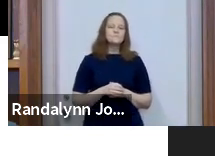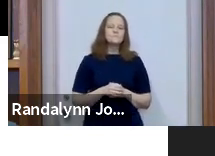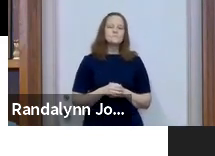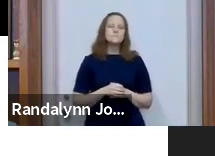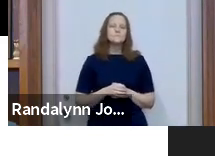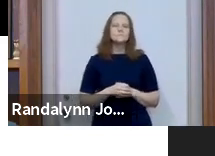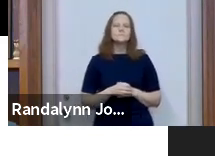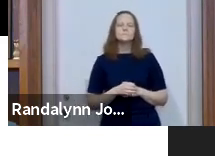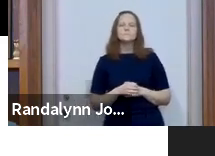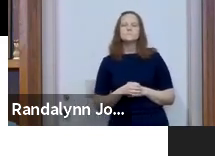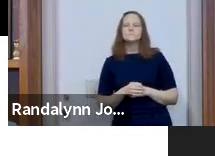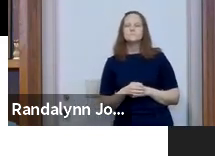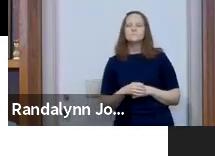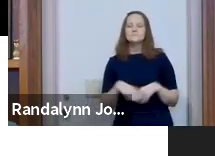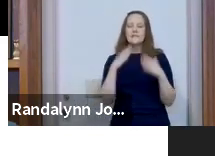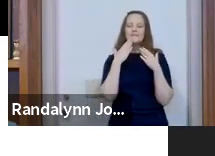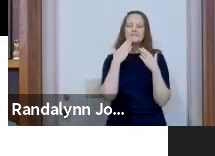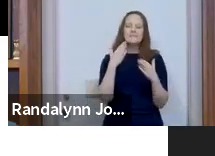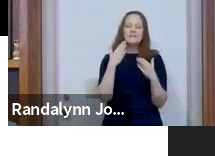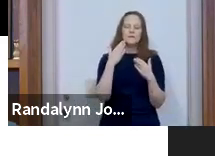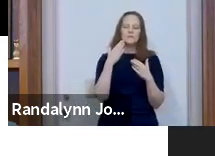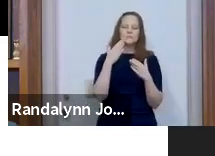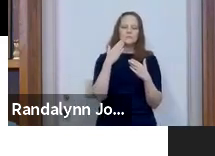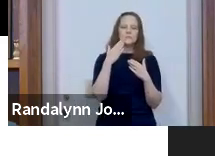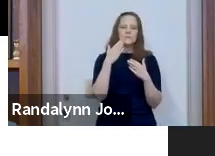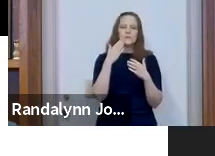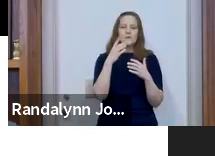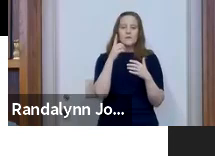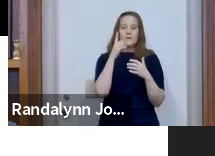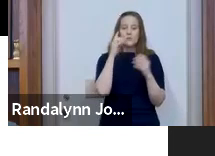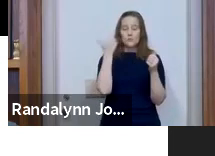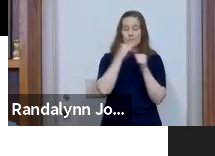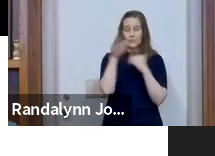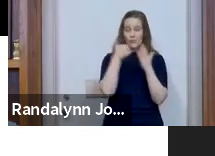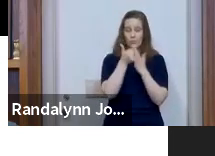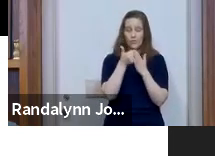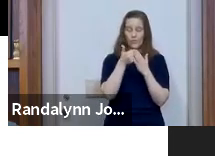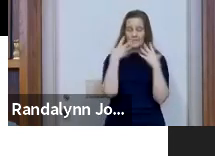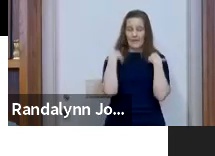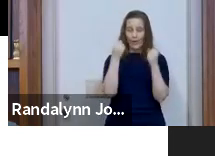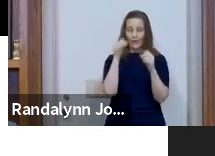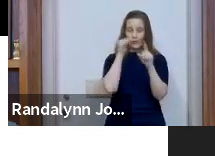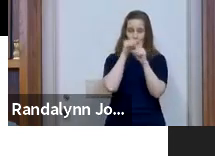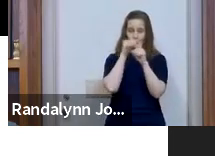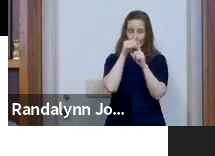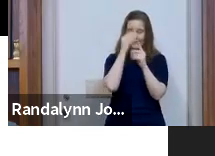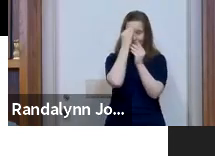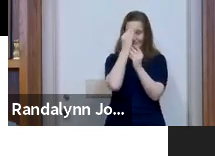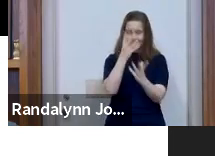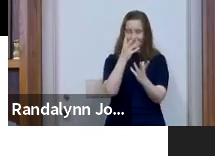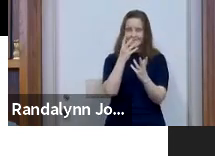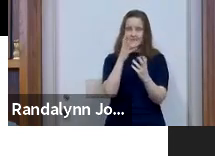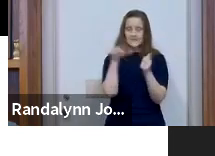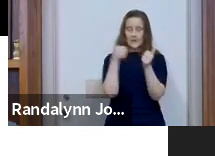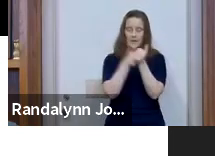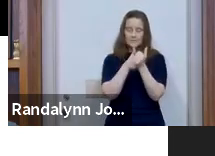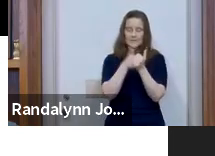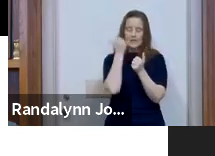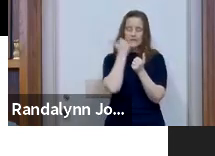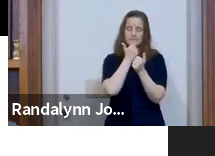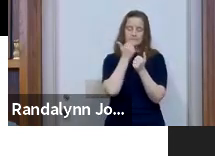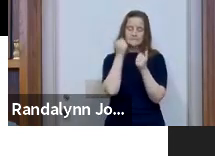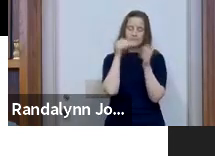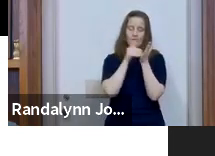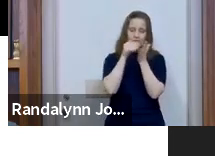Thank you, Provost Cowley. And just a reminder for everybody that the Health Alerts site that several people have mentioned is updated frequently with new